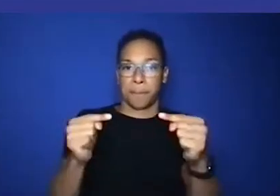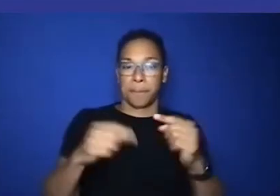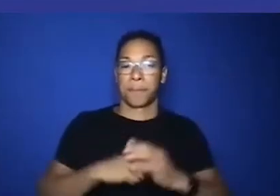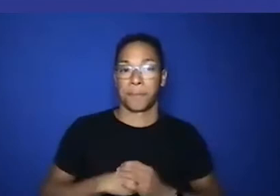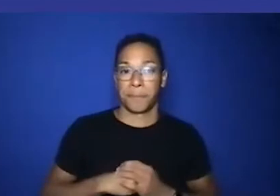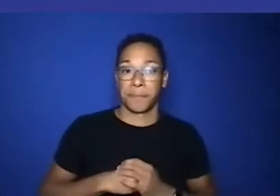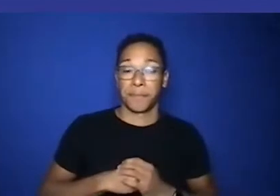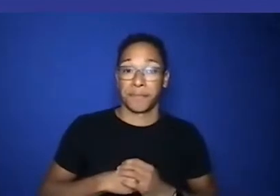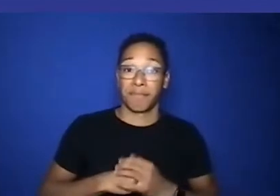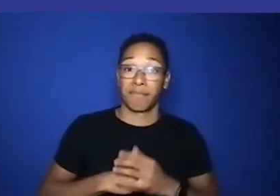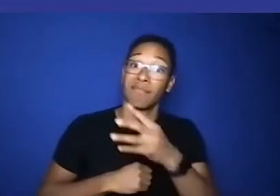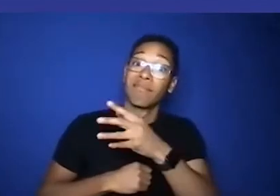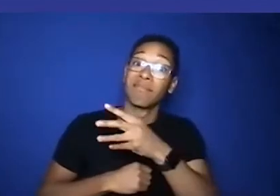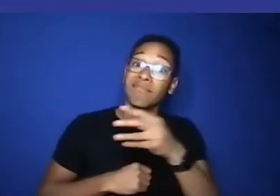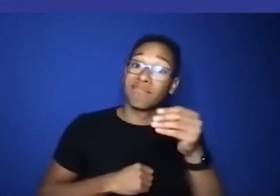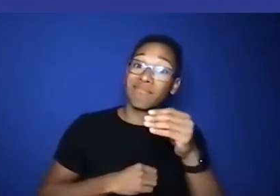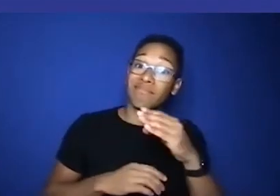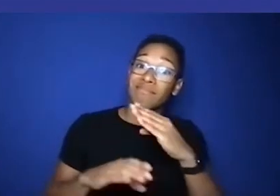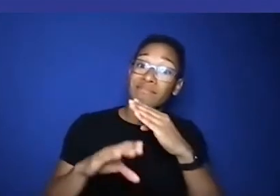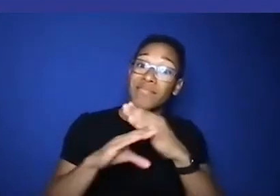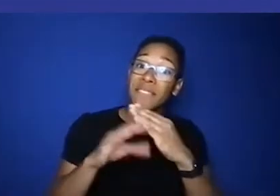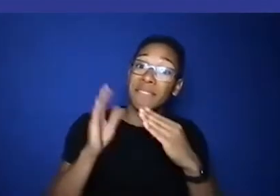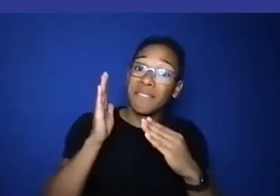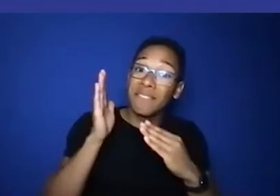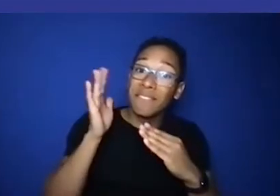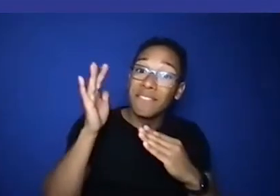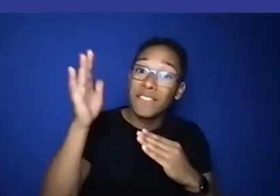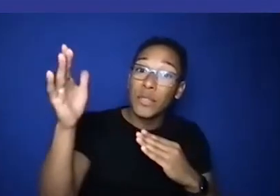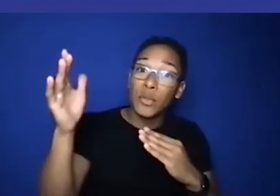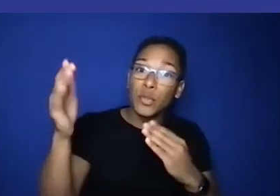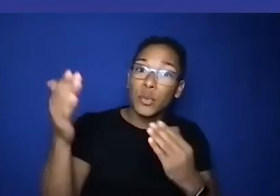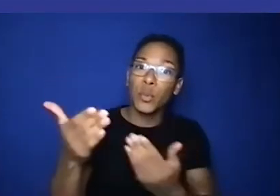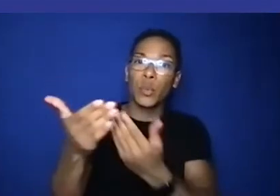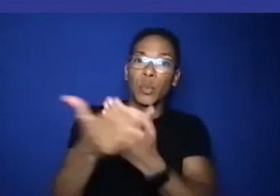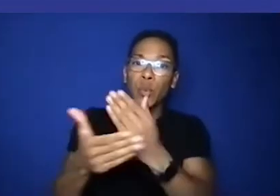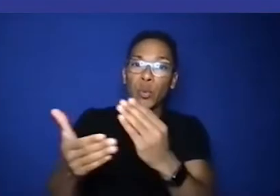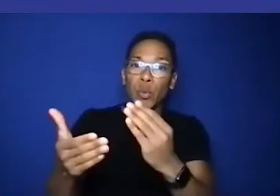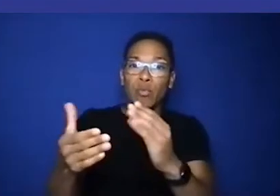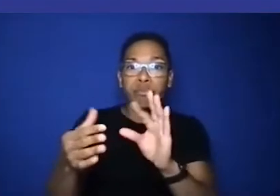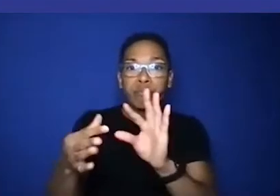also preventing future resonance and relationships, right? Like,